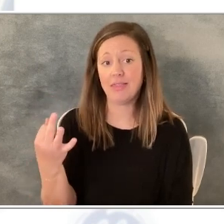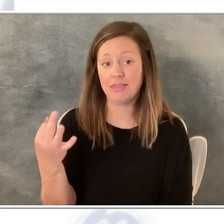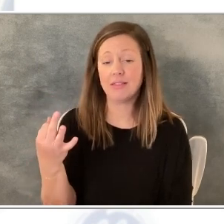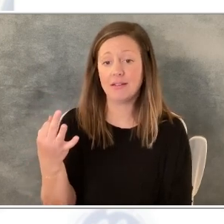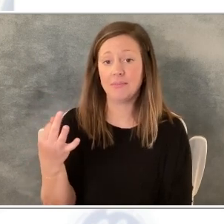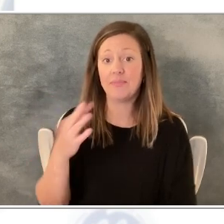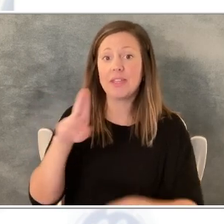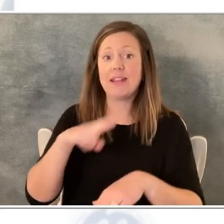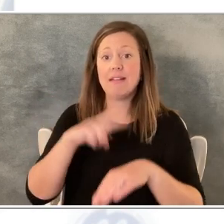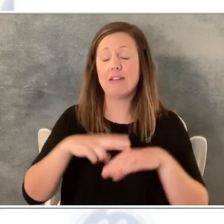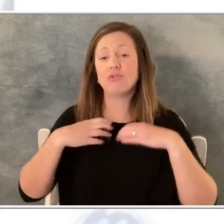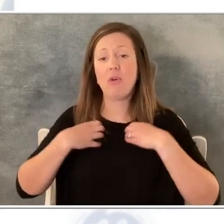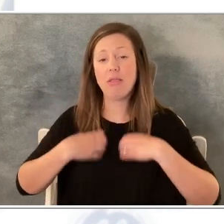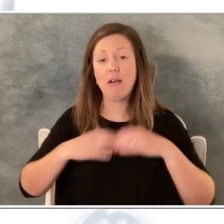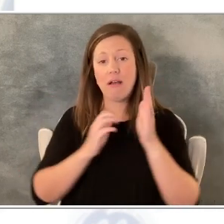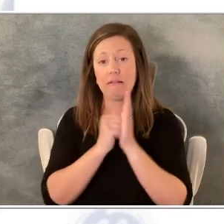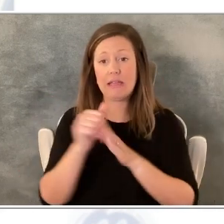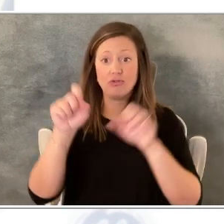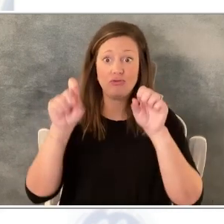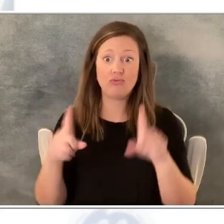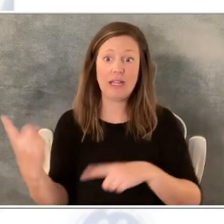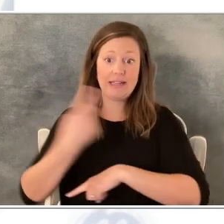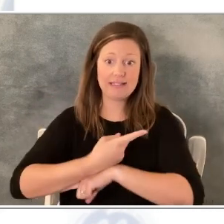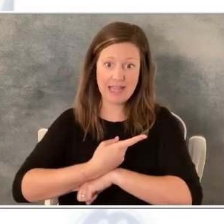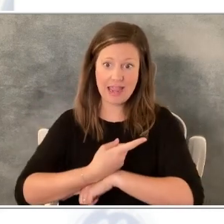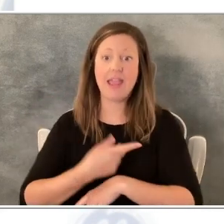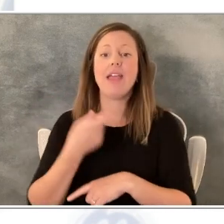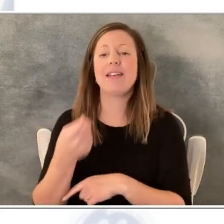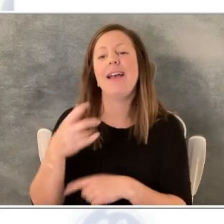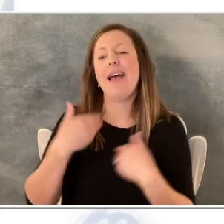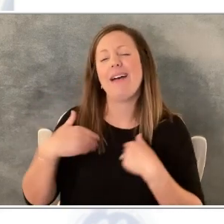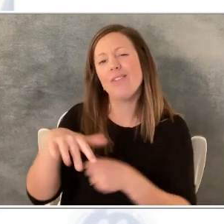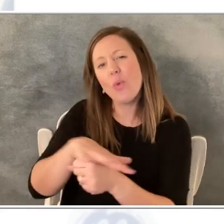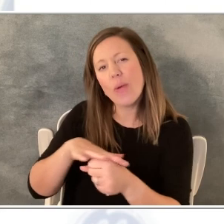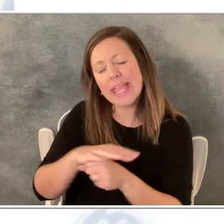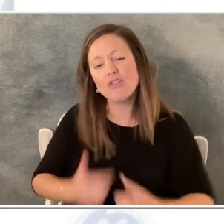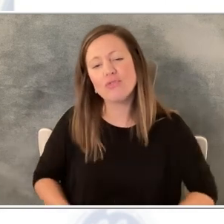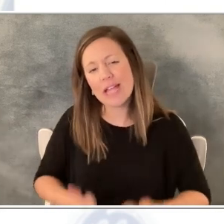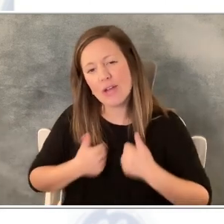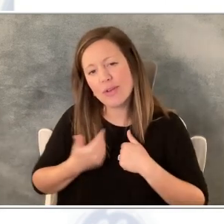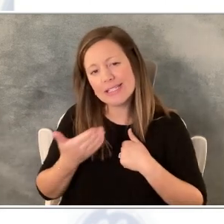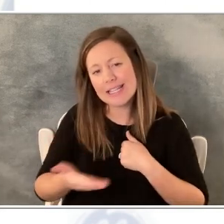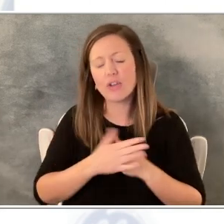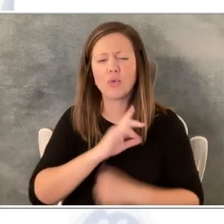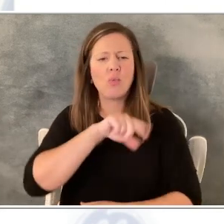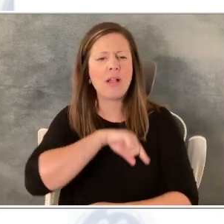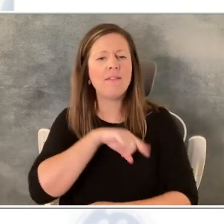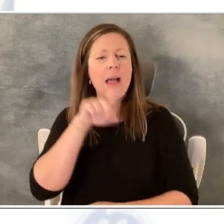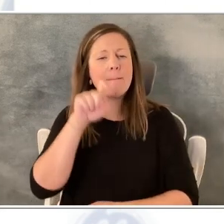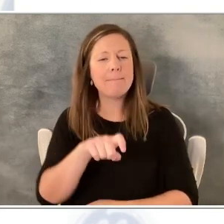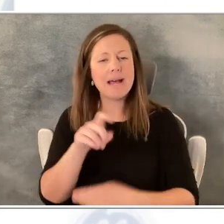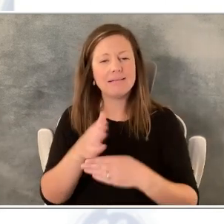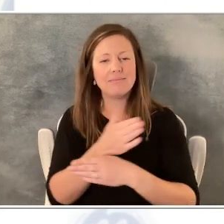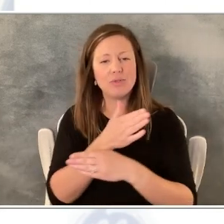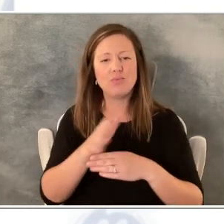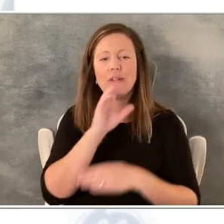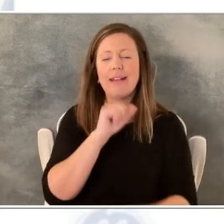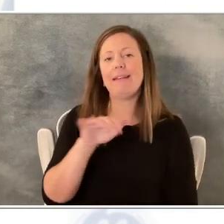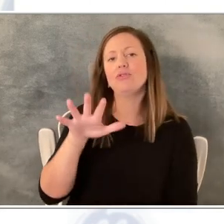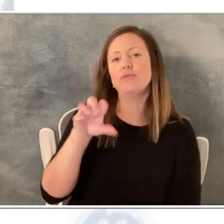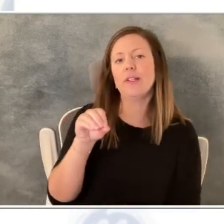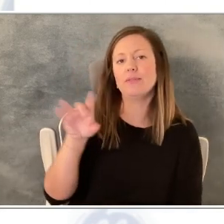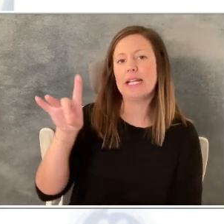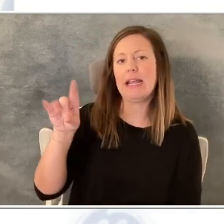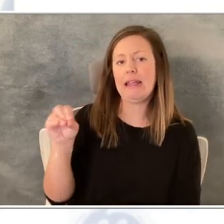The screenings take place at our Indian Creek location. And to qualify, you must be between the ages of 50 and 80,